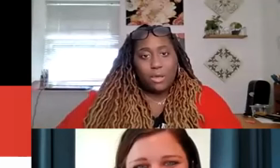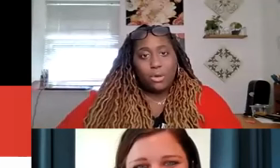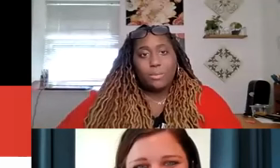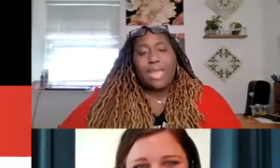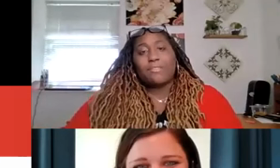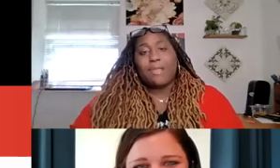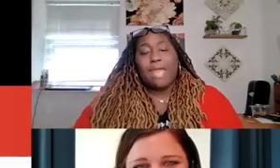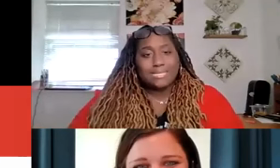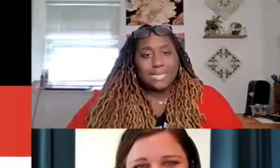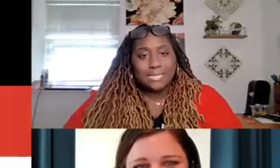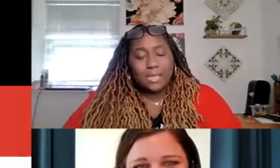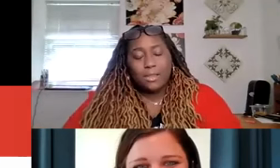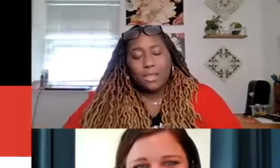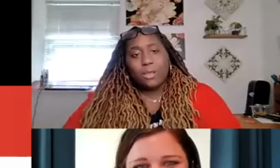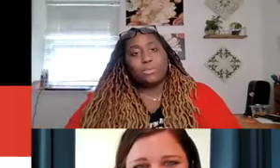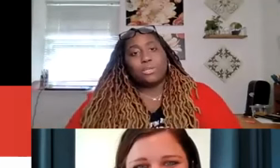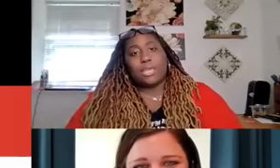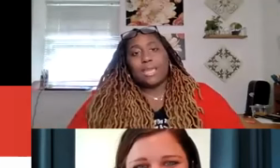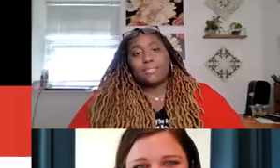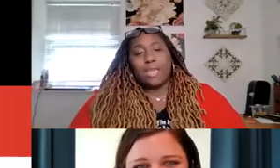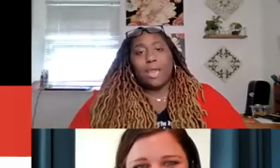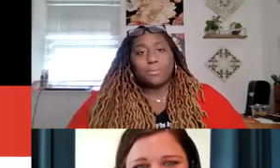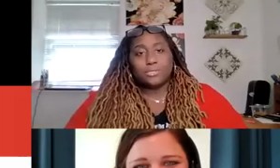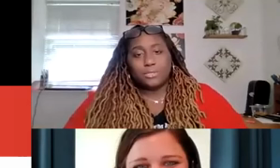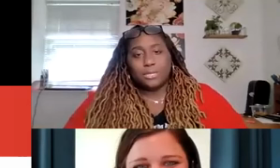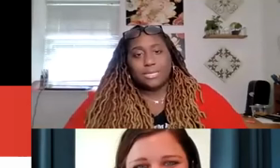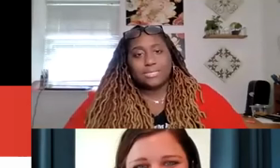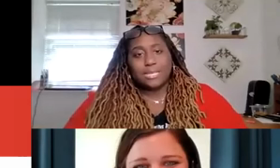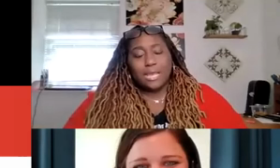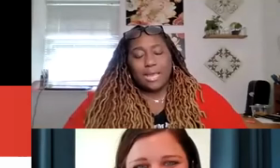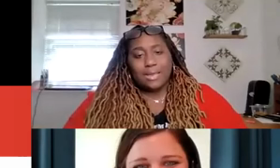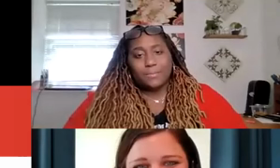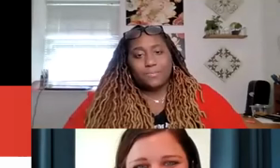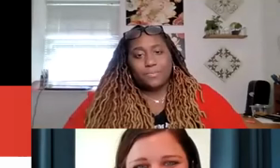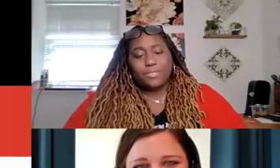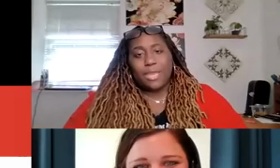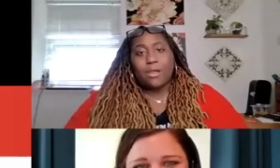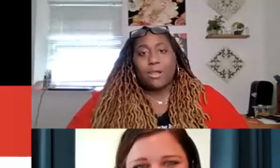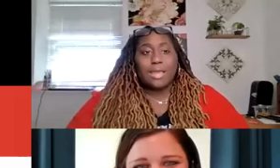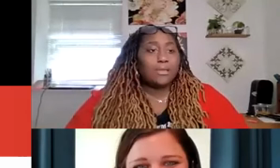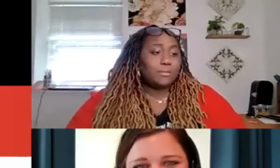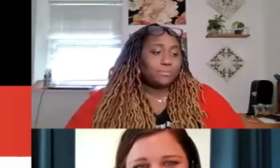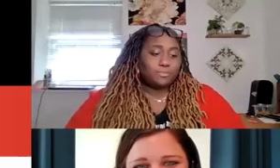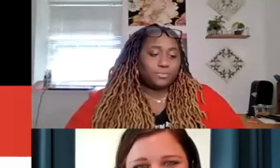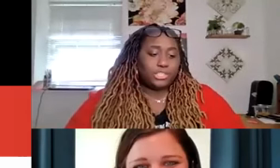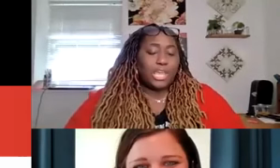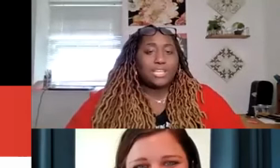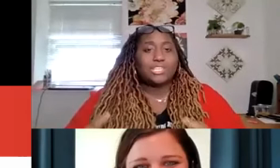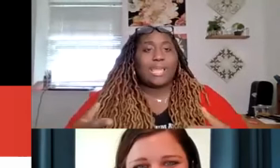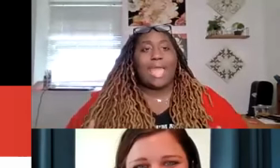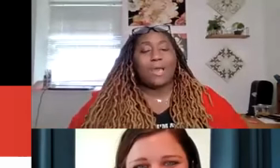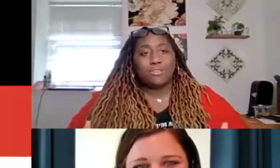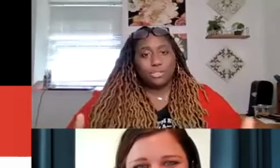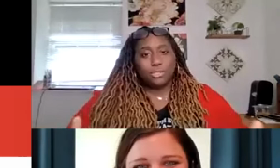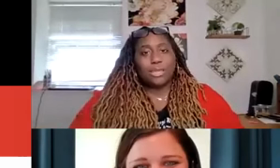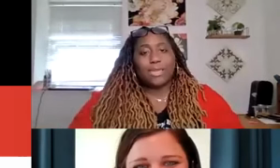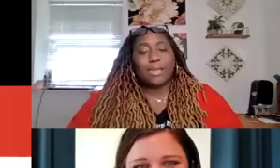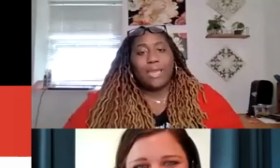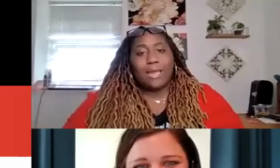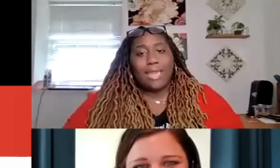in the home and how they're accessing it. We're looking at the opportunities that are kind of changing how